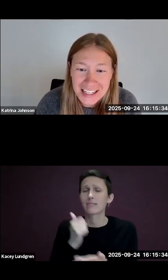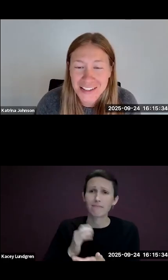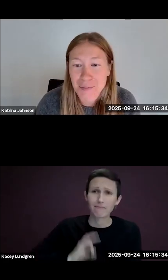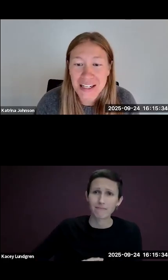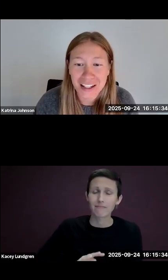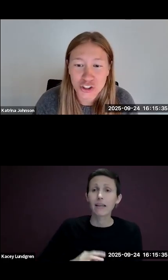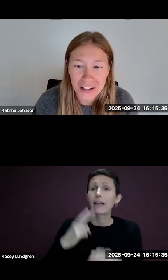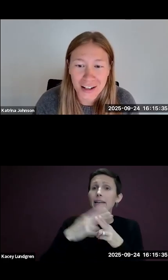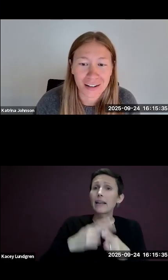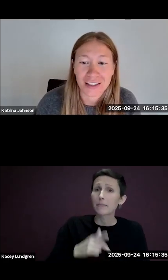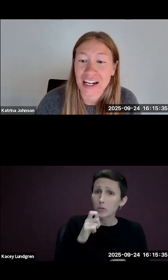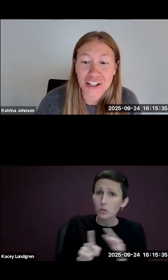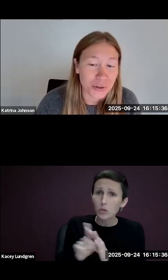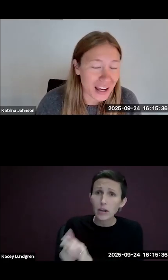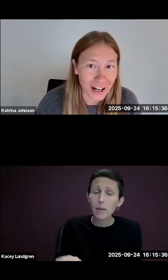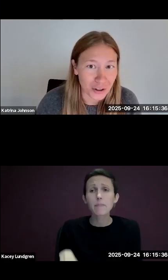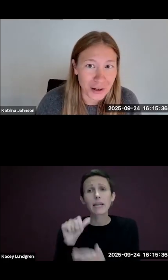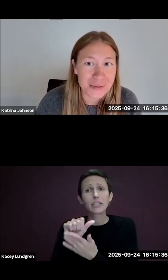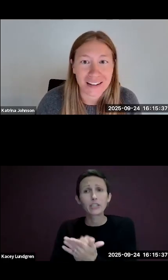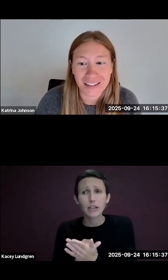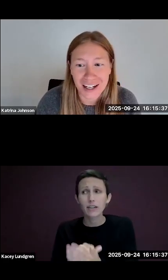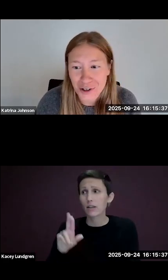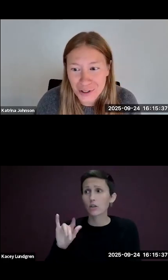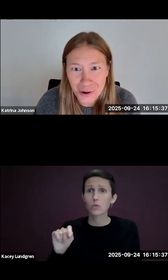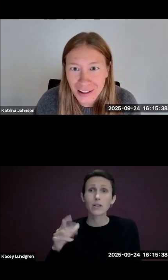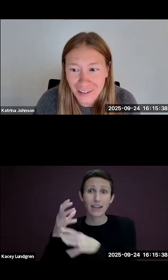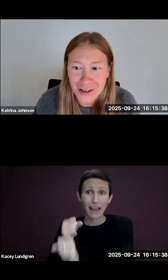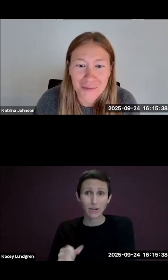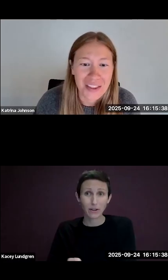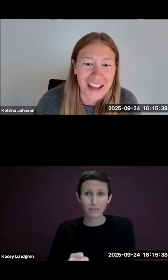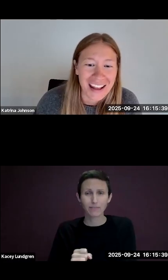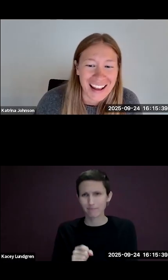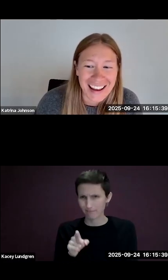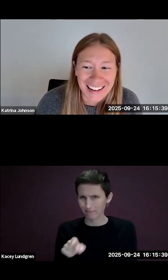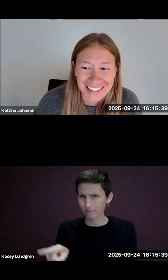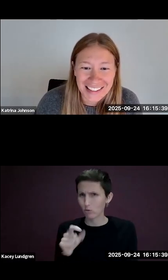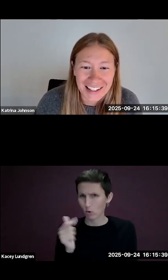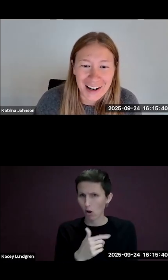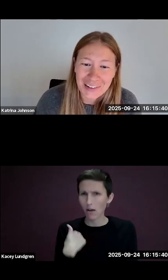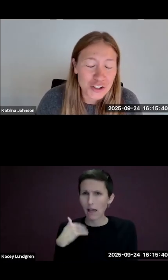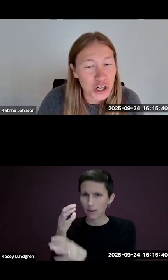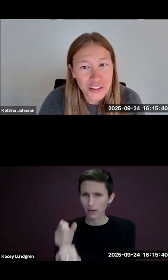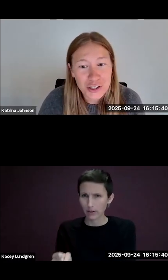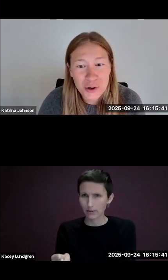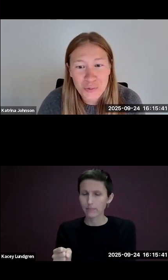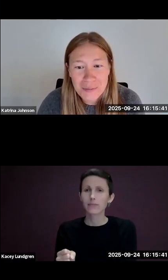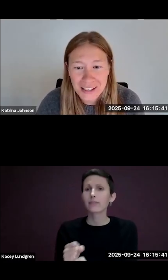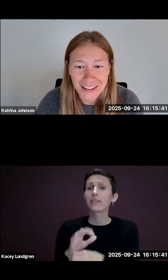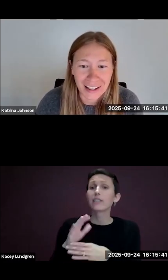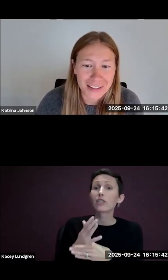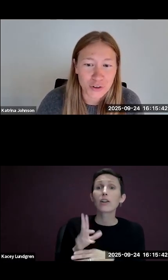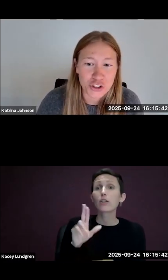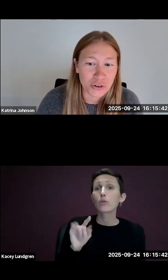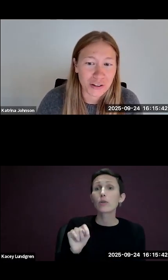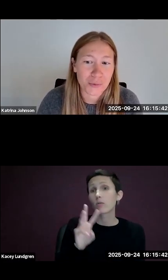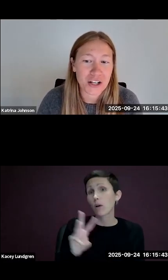of attendees, a meeting agenda, any unit acronyms. I know you all have some. And Even sharing the unit